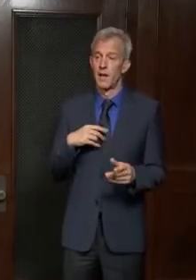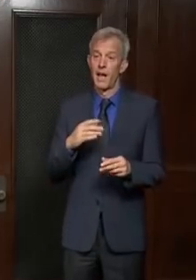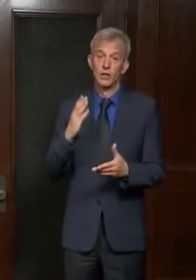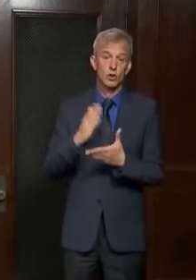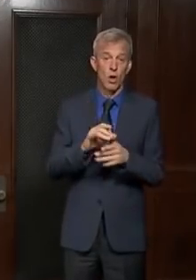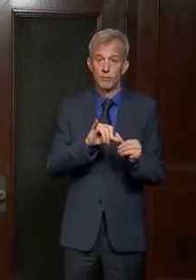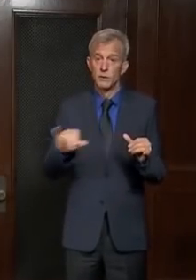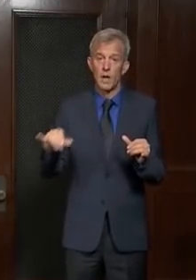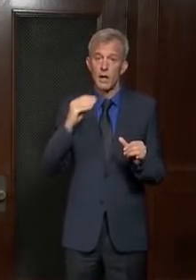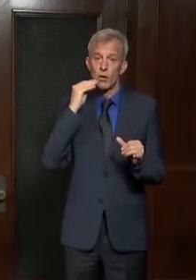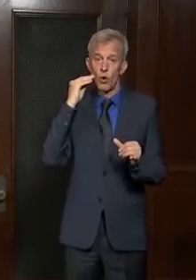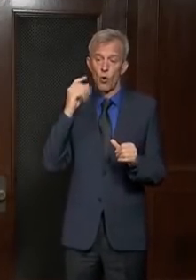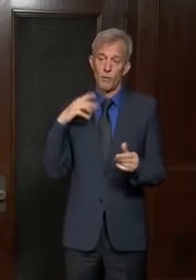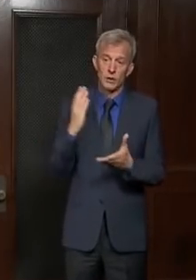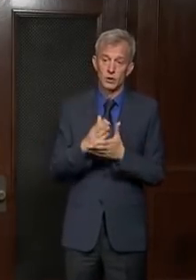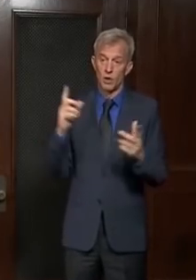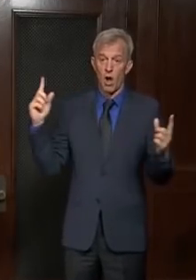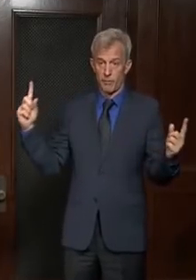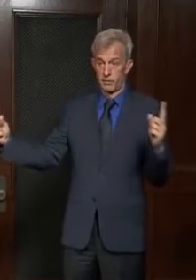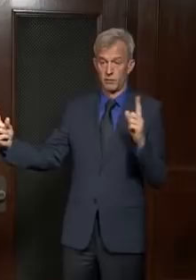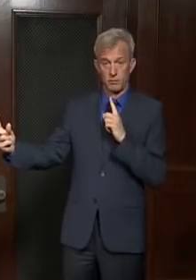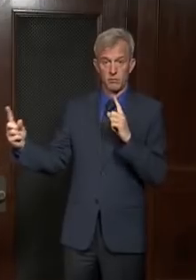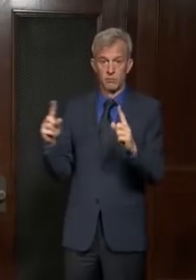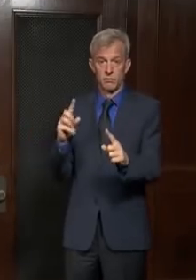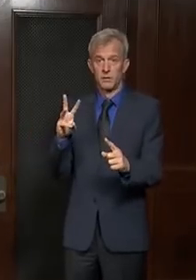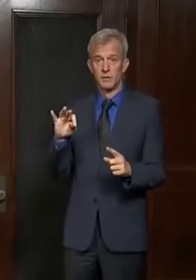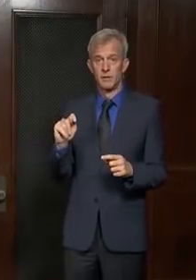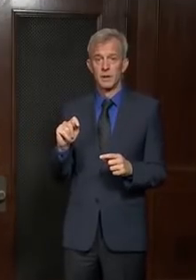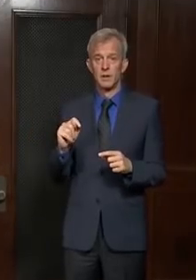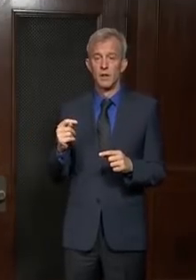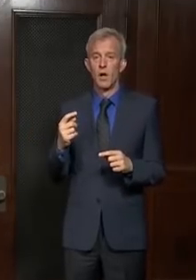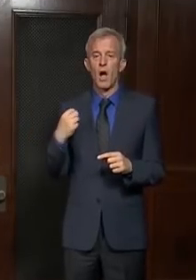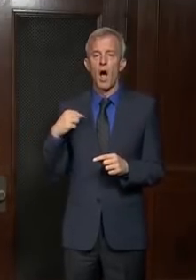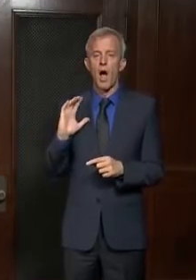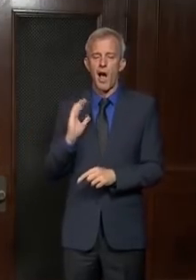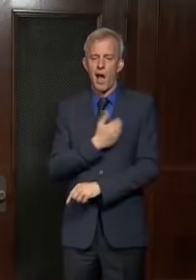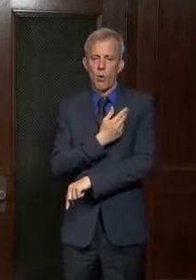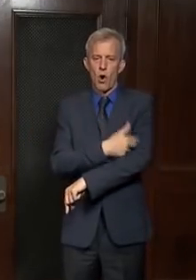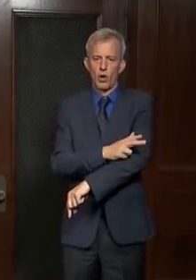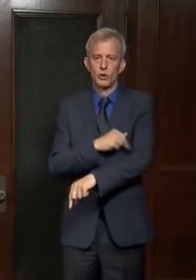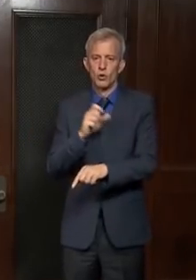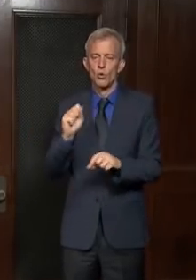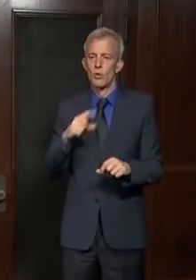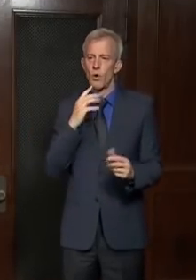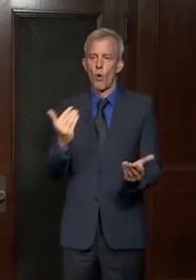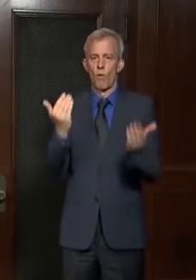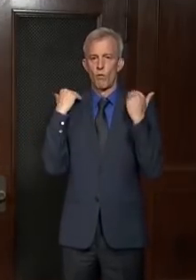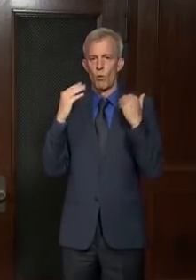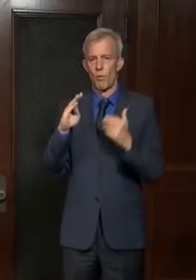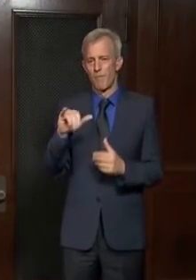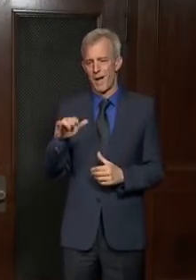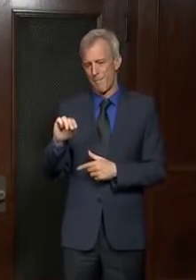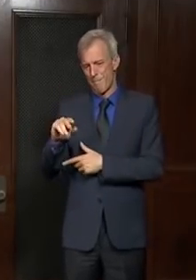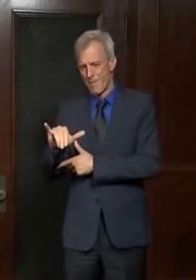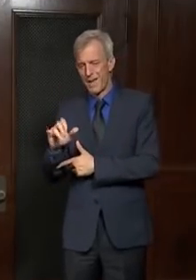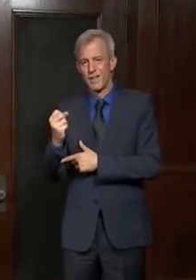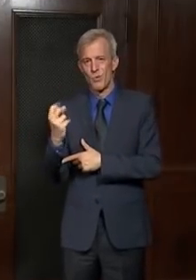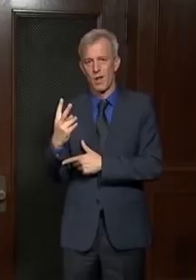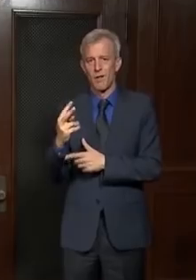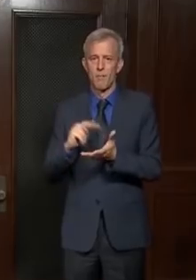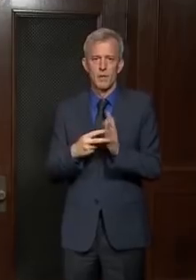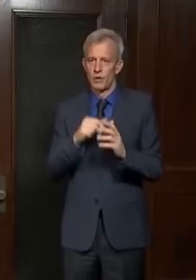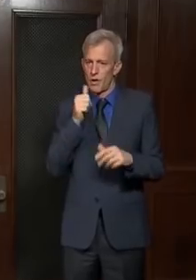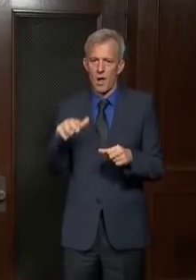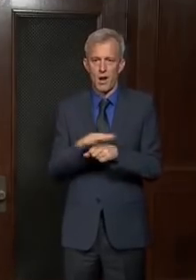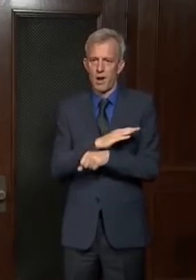distancing, models show that our hospitals could be overloaded by May 12th, meaning that there's not enough beds for the number of patients that we would